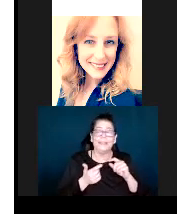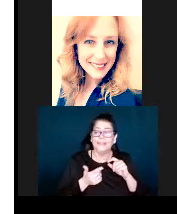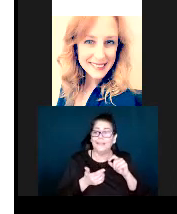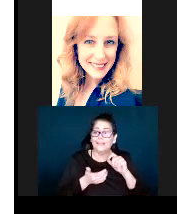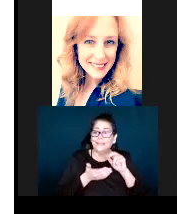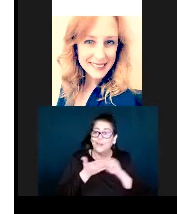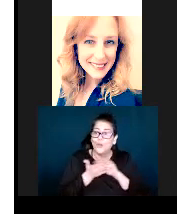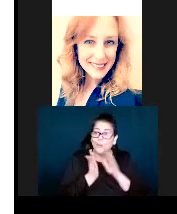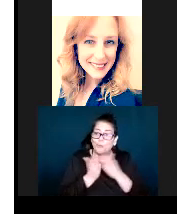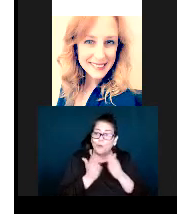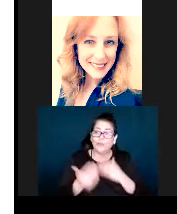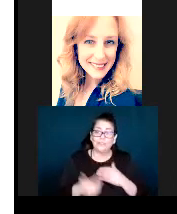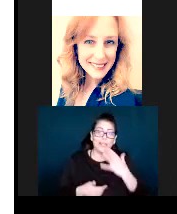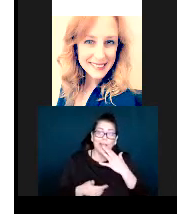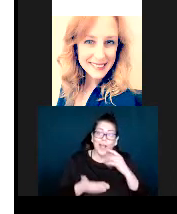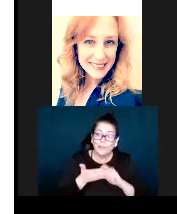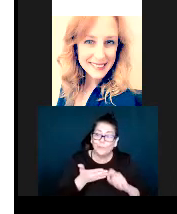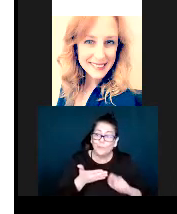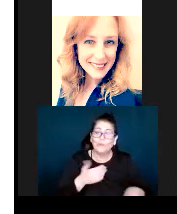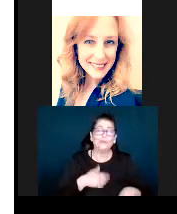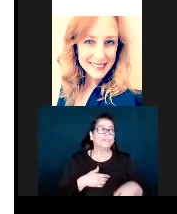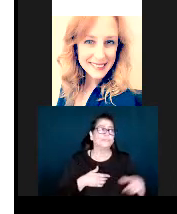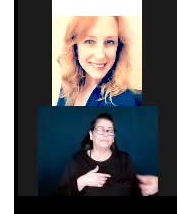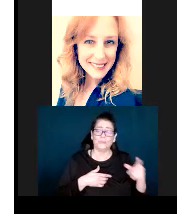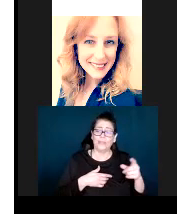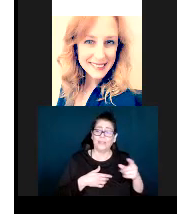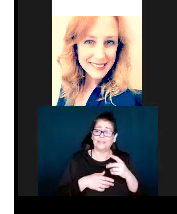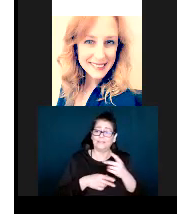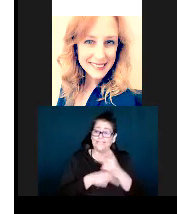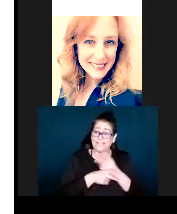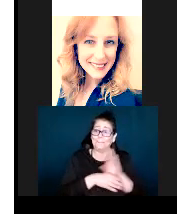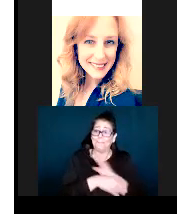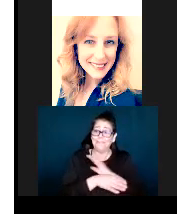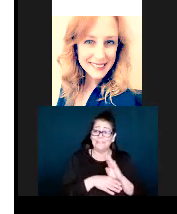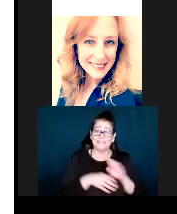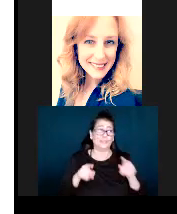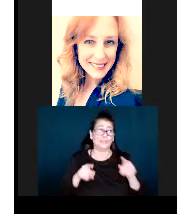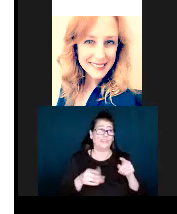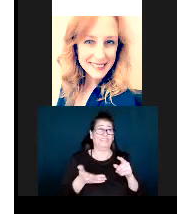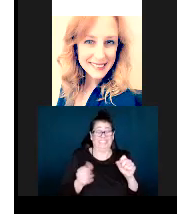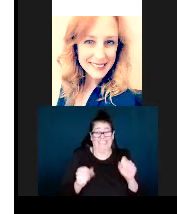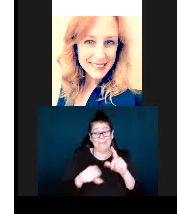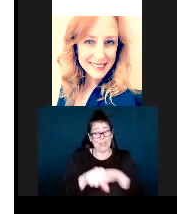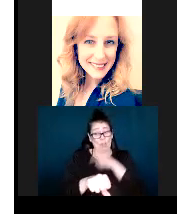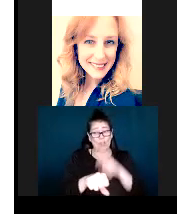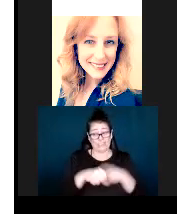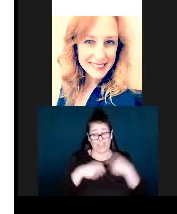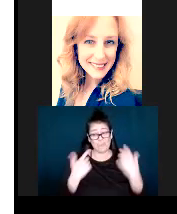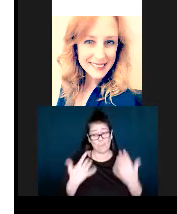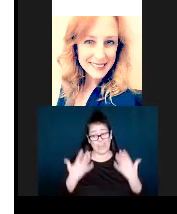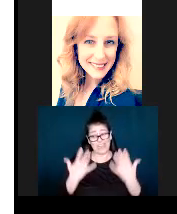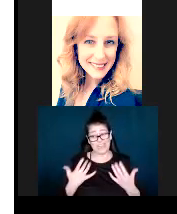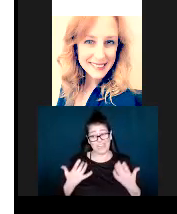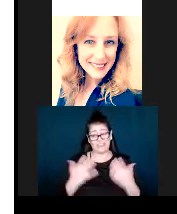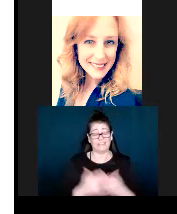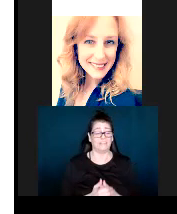books, stickers, things to bring them comfort and keep them occupied during what can be a very long, stressful process in the courthouse. So